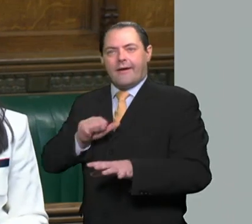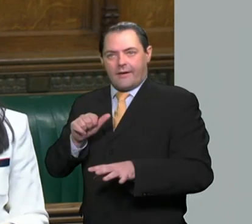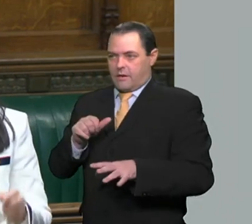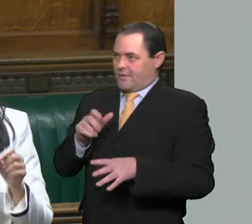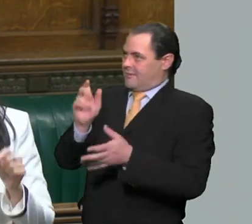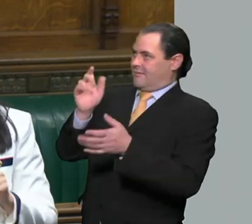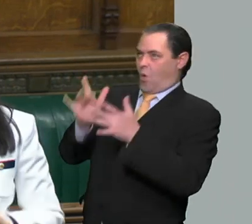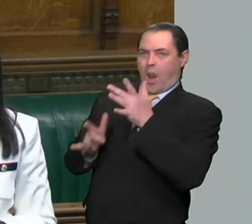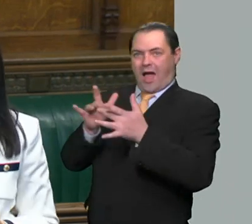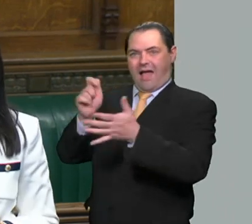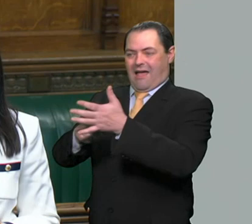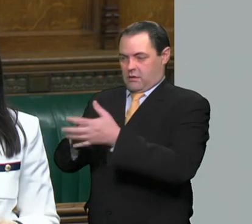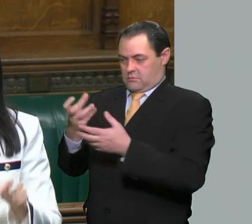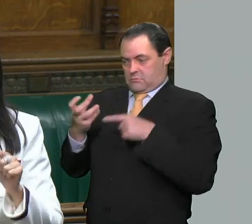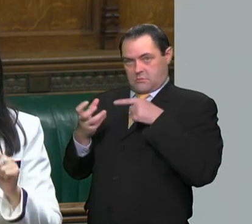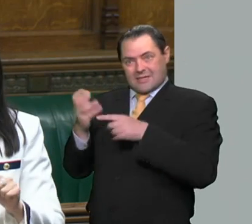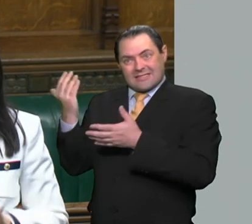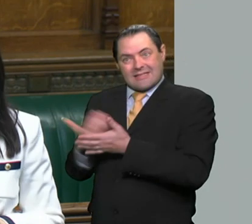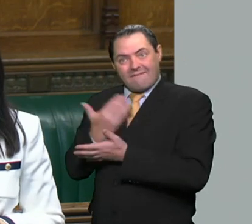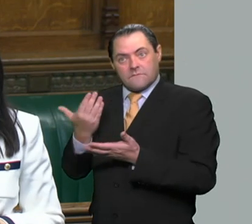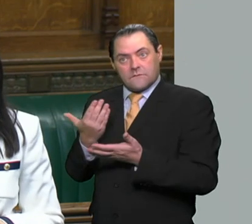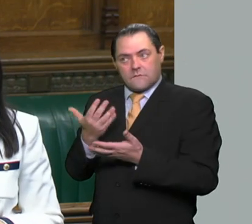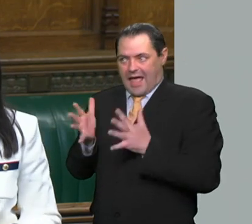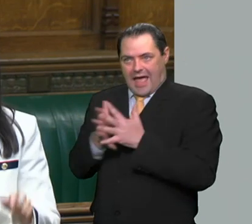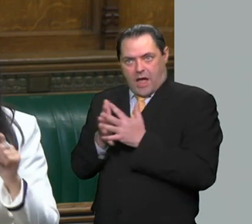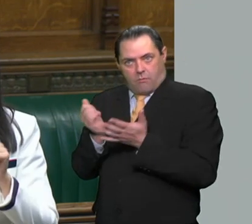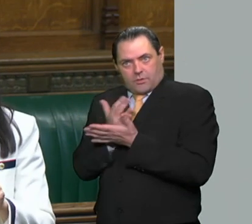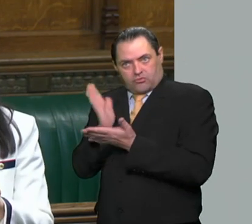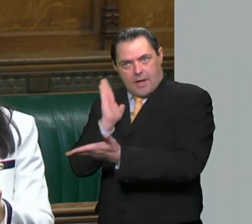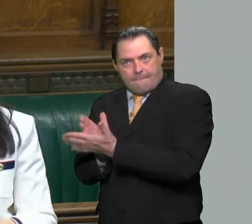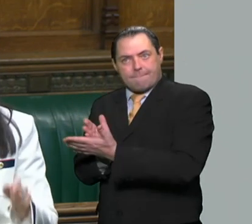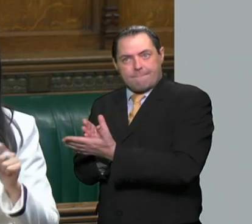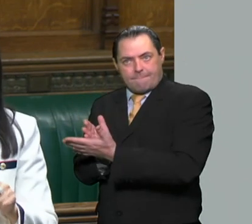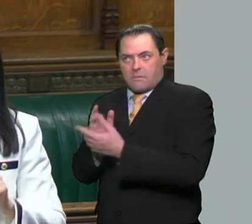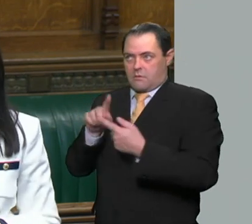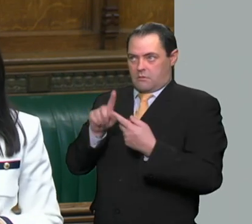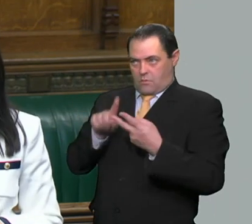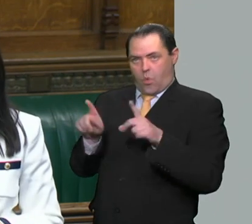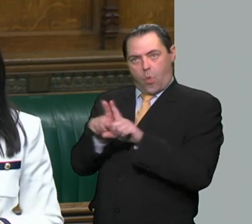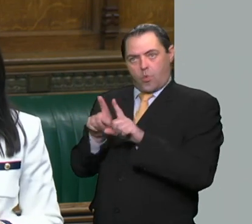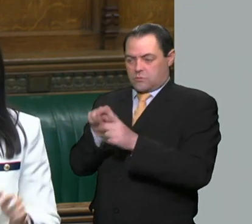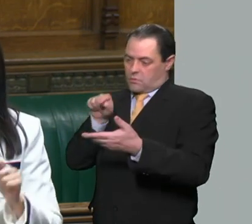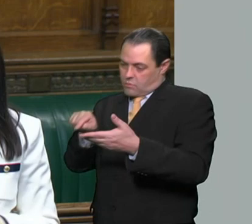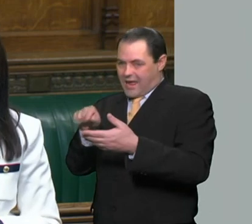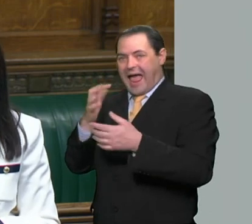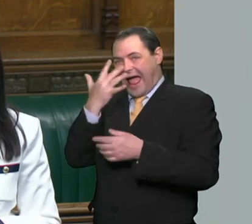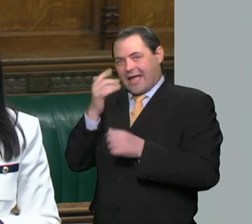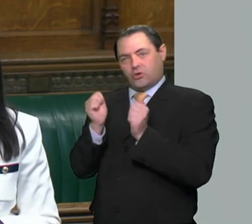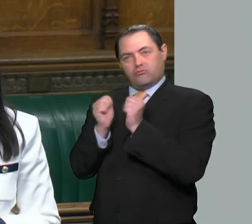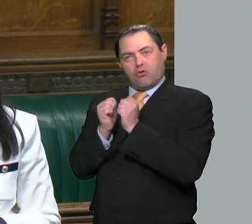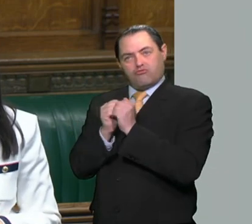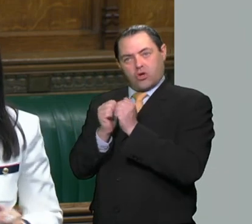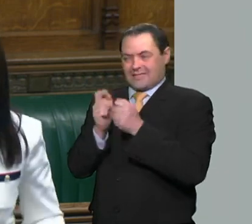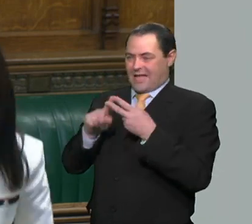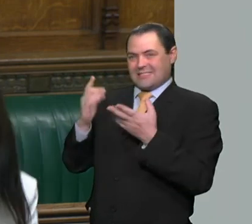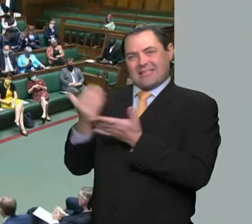satisfied that toys they purchase via online marketplaces are safe, marked as age appropriate and meet the required